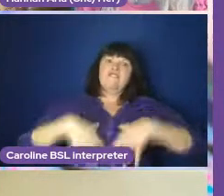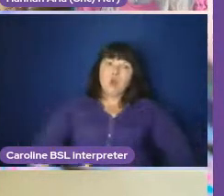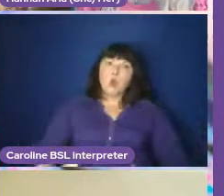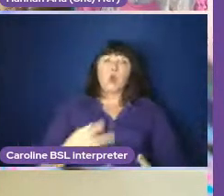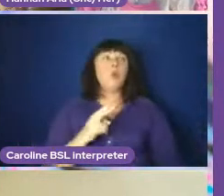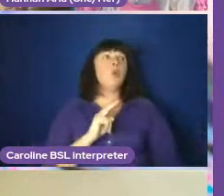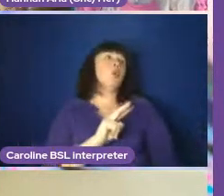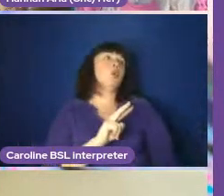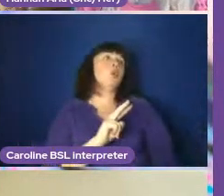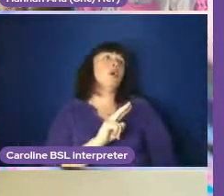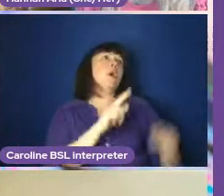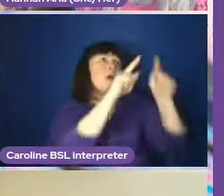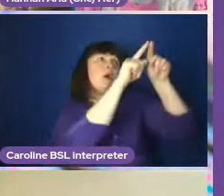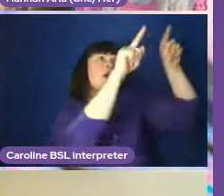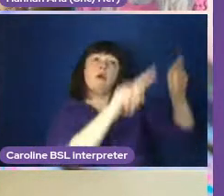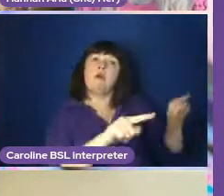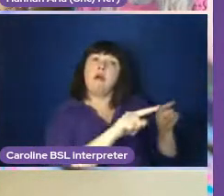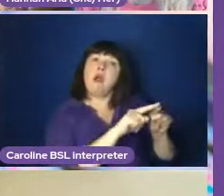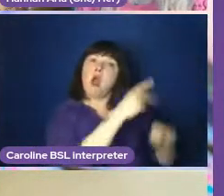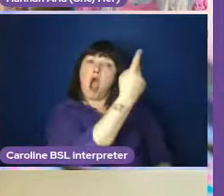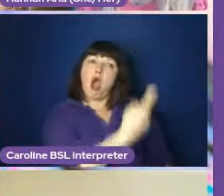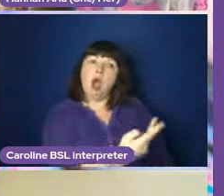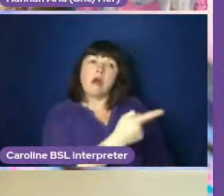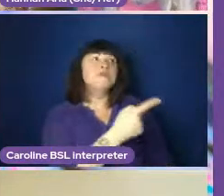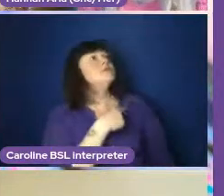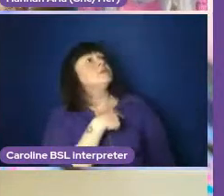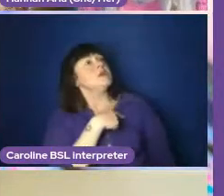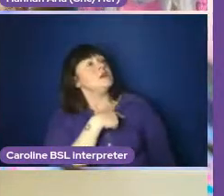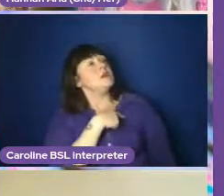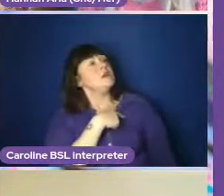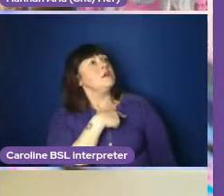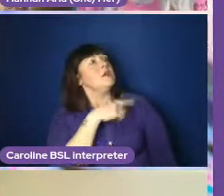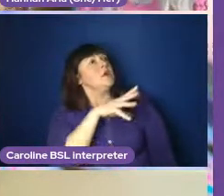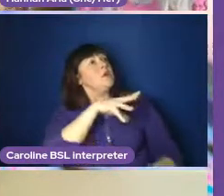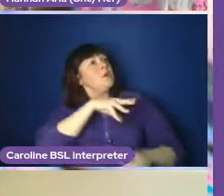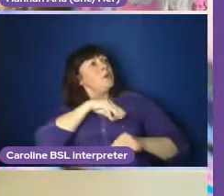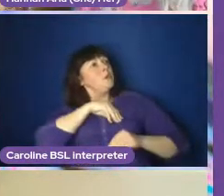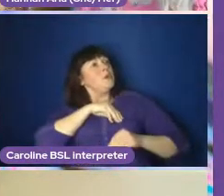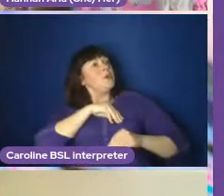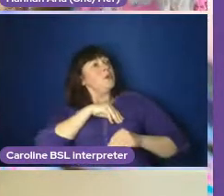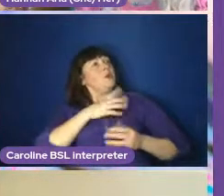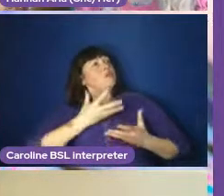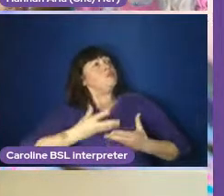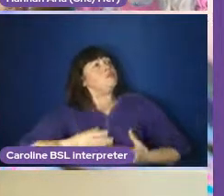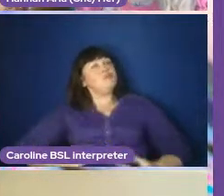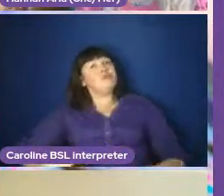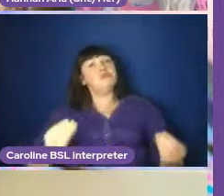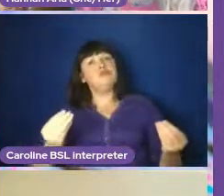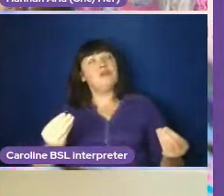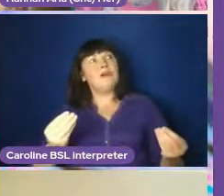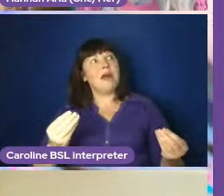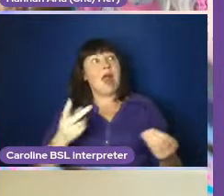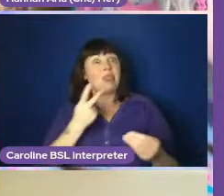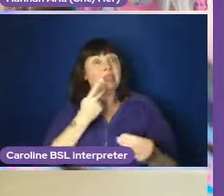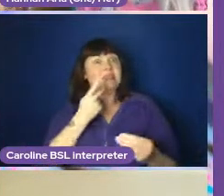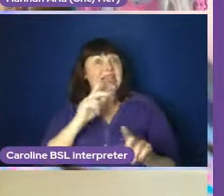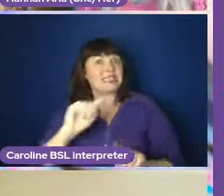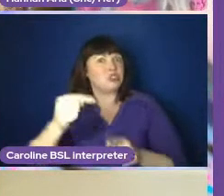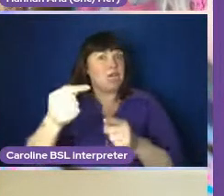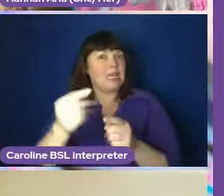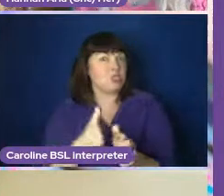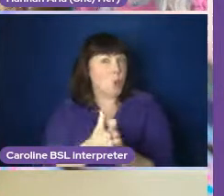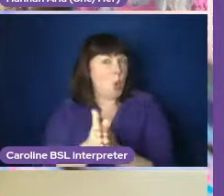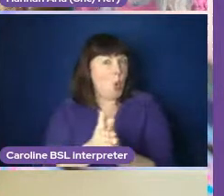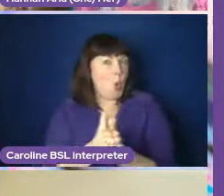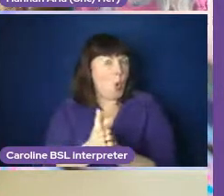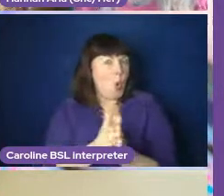on. But yes, it was a brilliant challenge, and I want to do the next one as well. It's looking good. Great. How did you